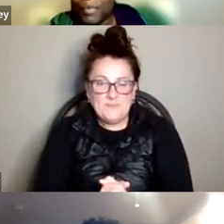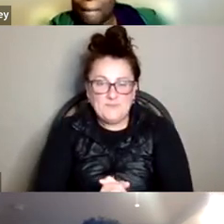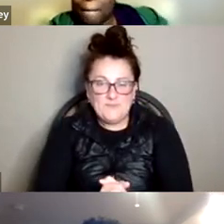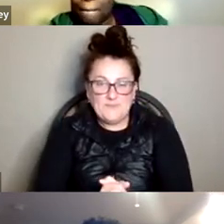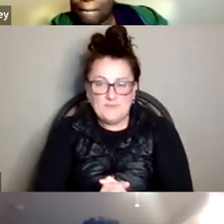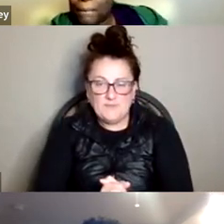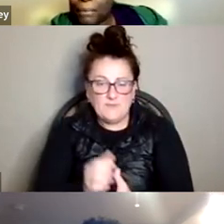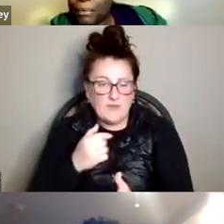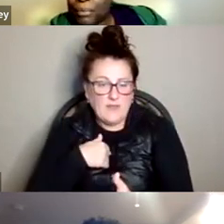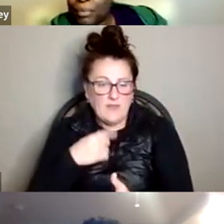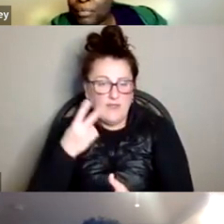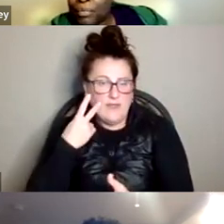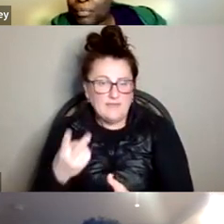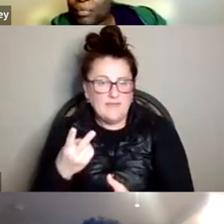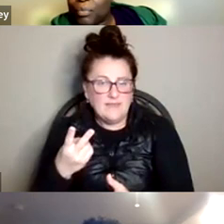I'm seeing that there's still